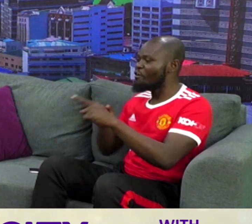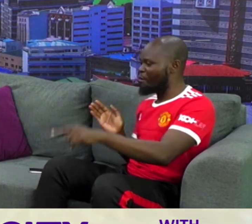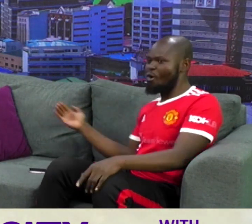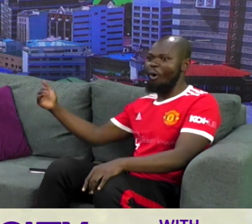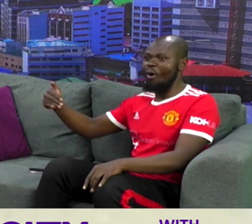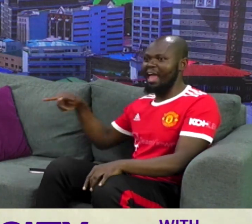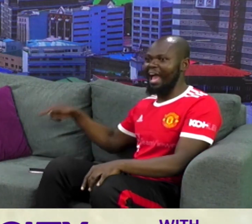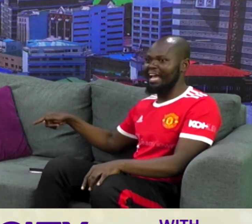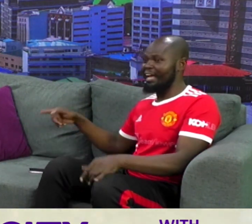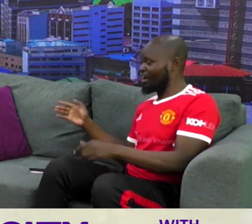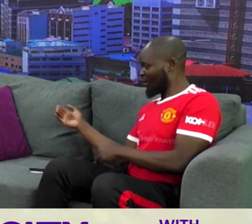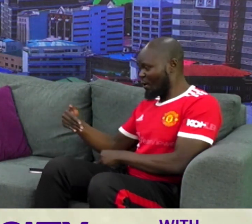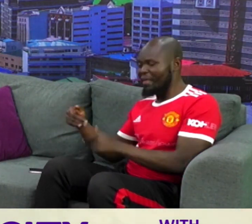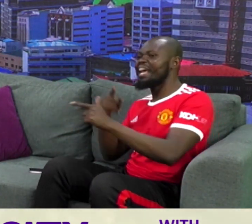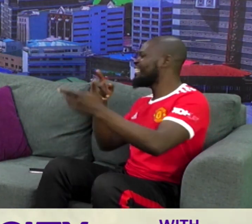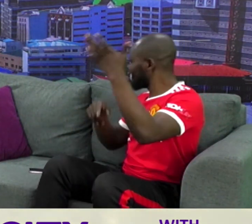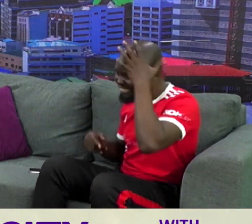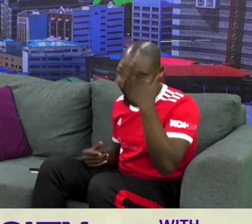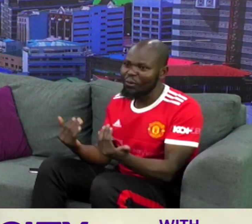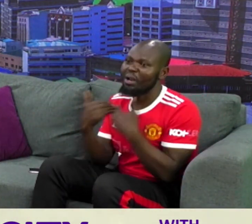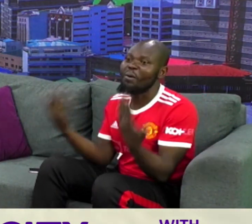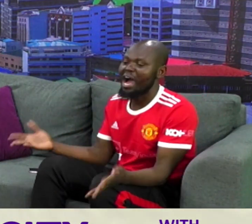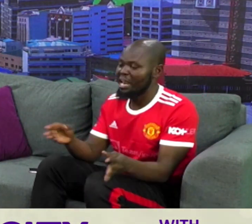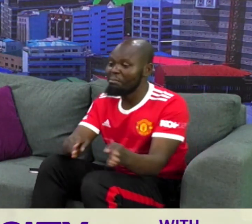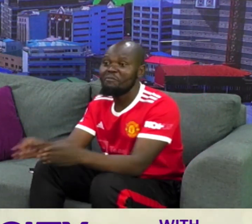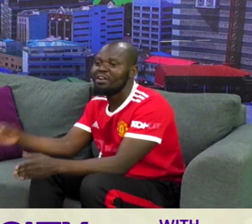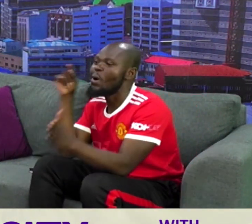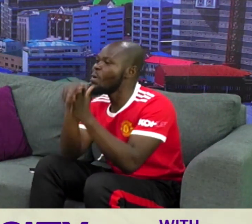then and go back to the defense, and really tackle